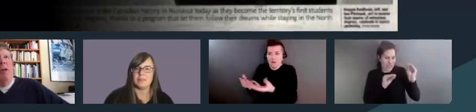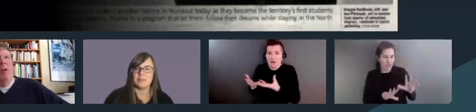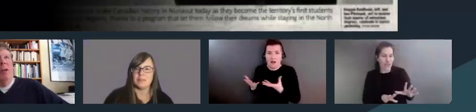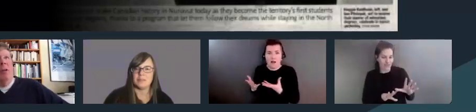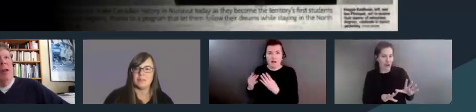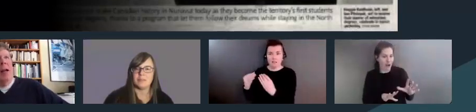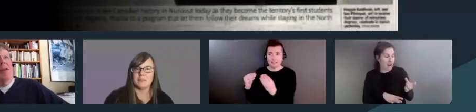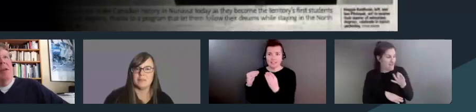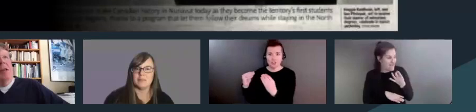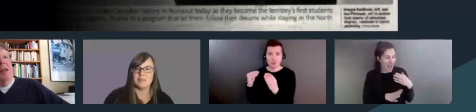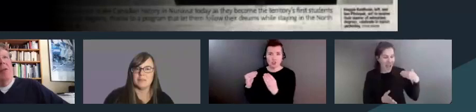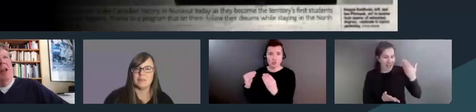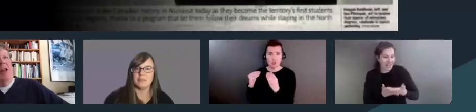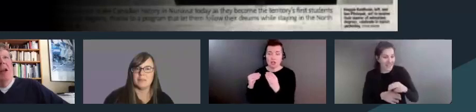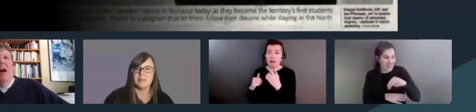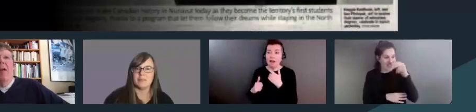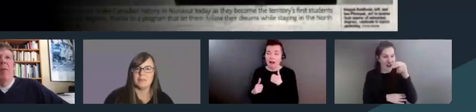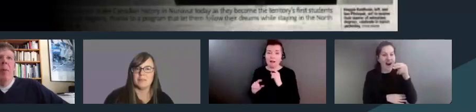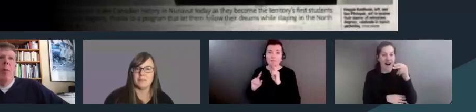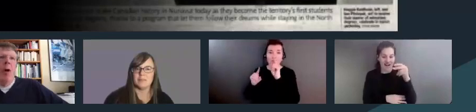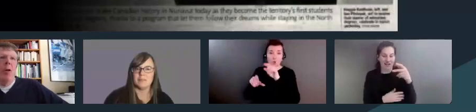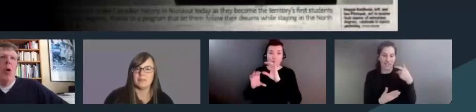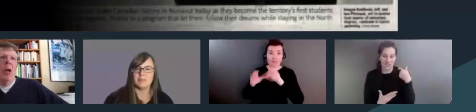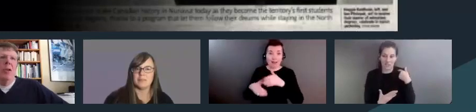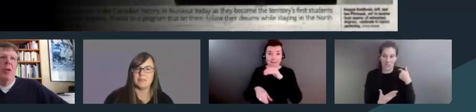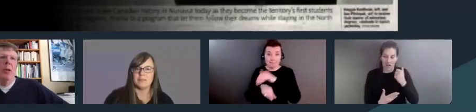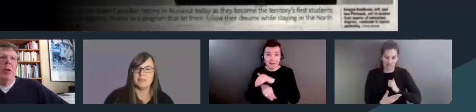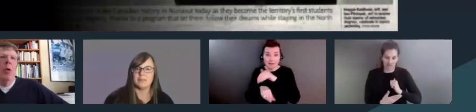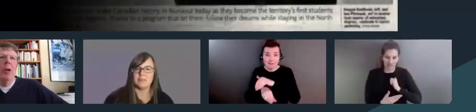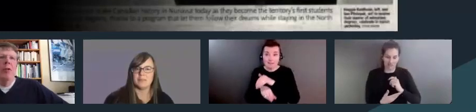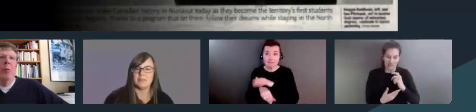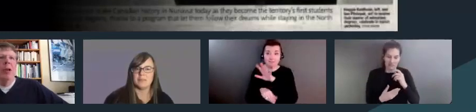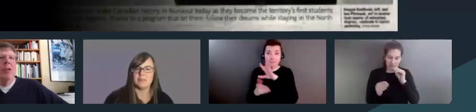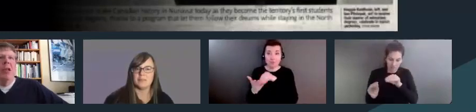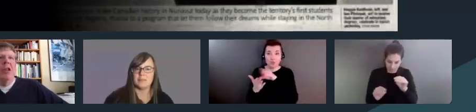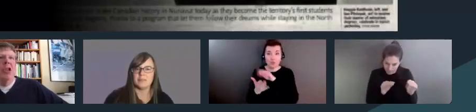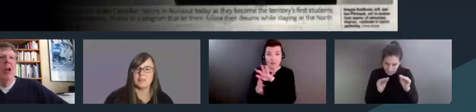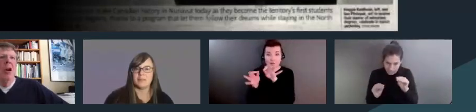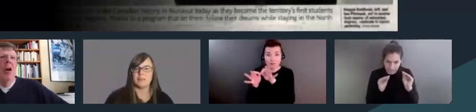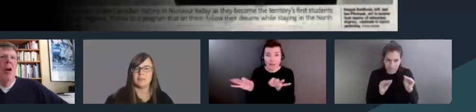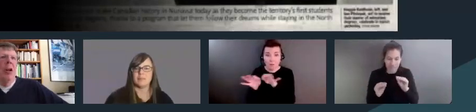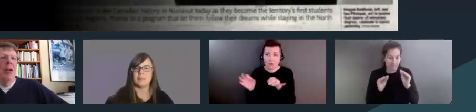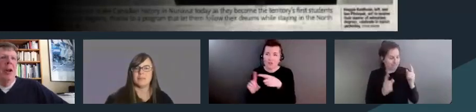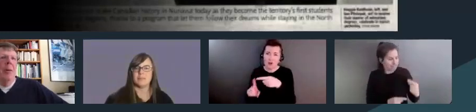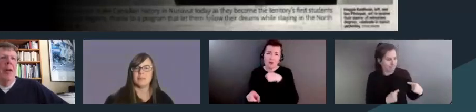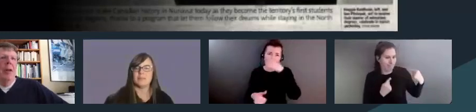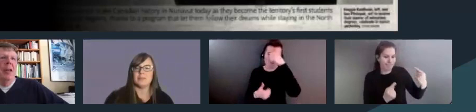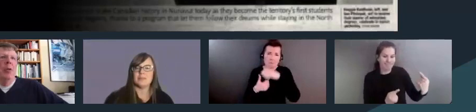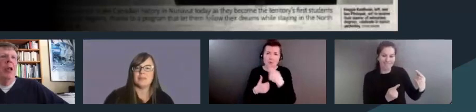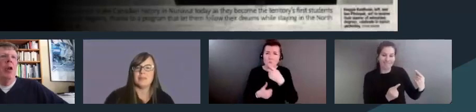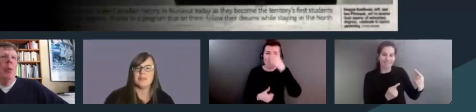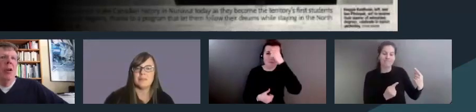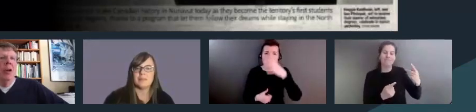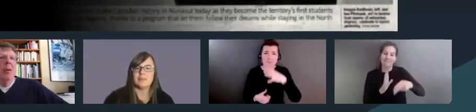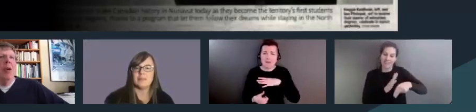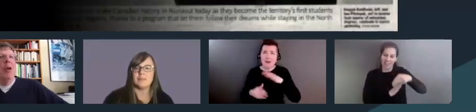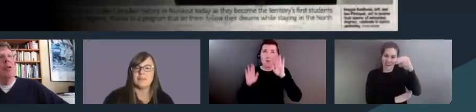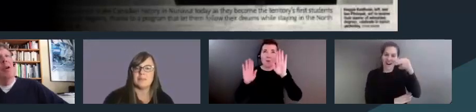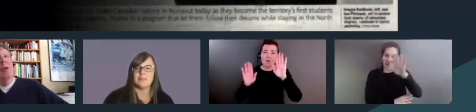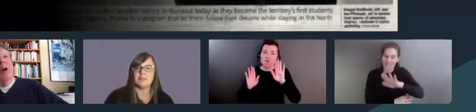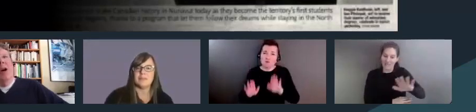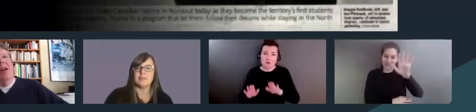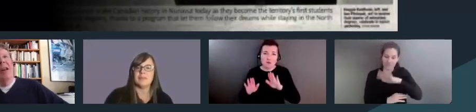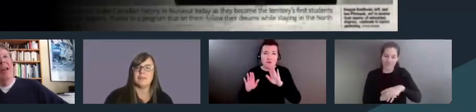remember going to Inuit classes in the evening. I remember Paul Kwasa doing a wonderful presentation on Inuit humor,